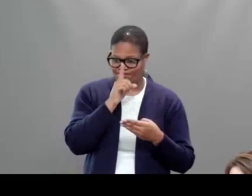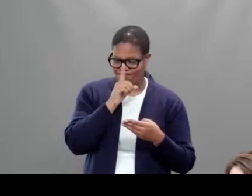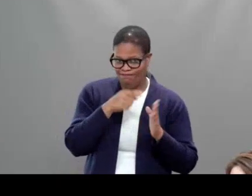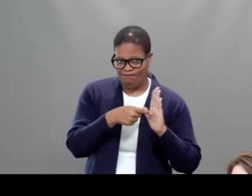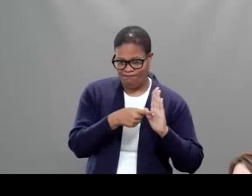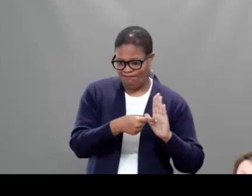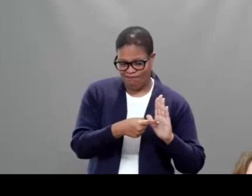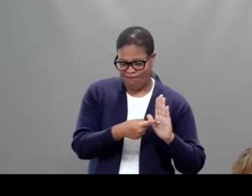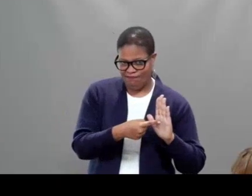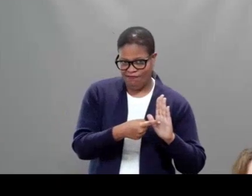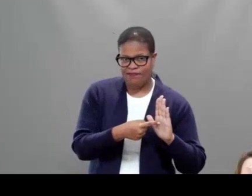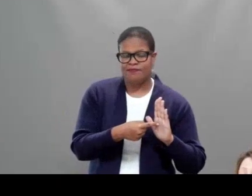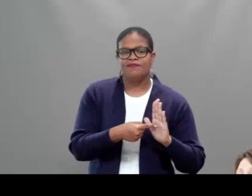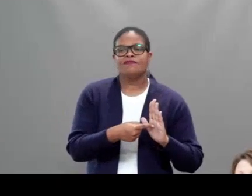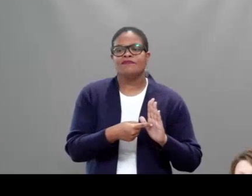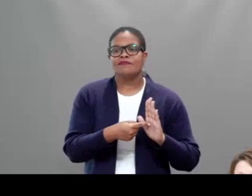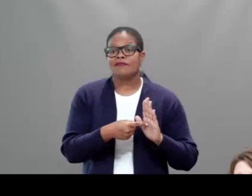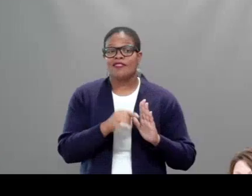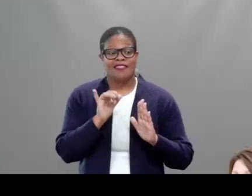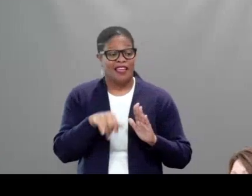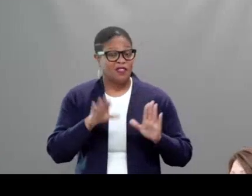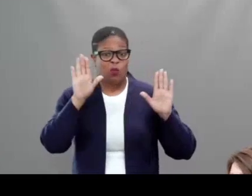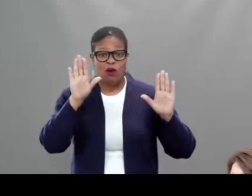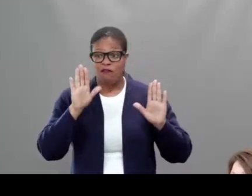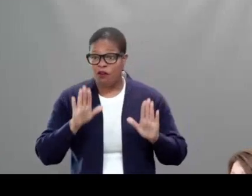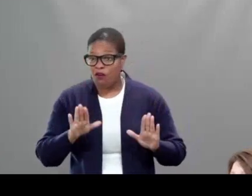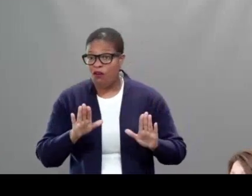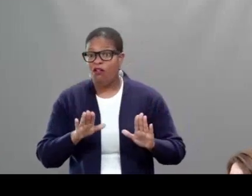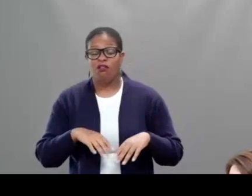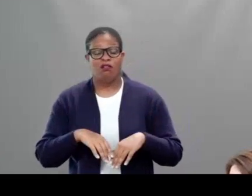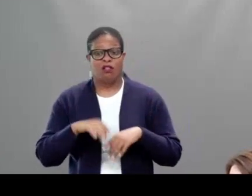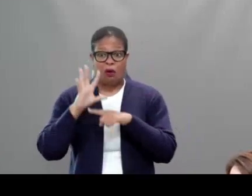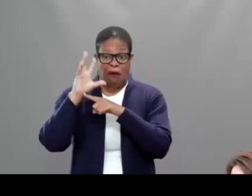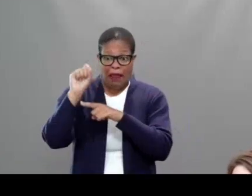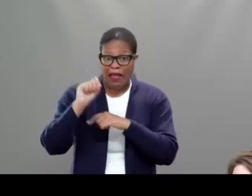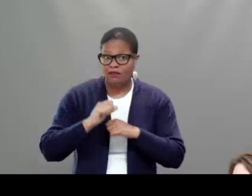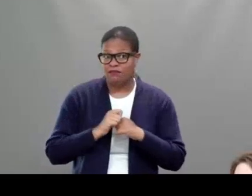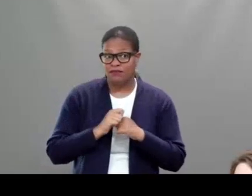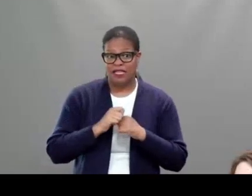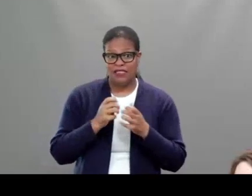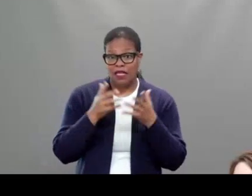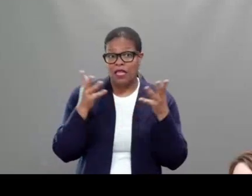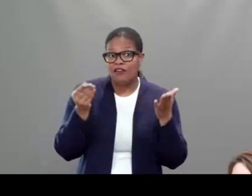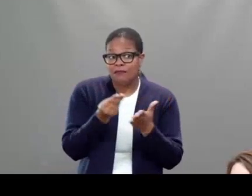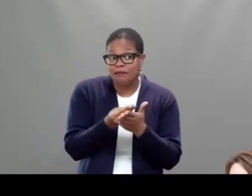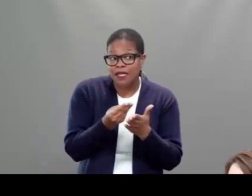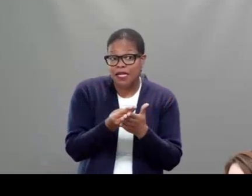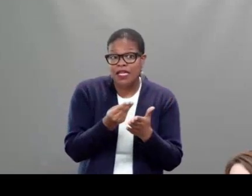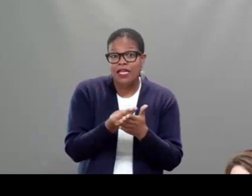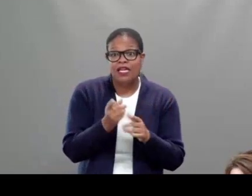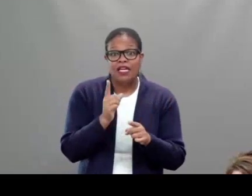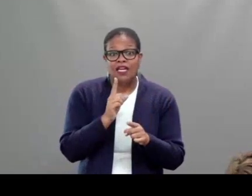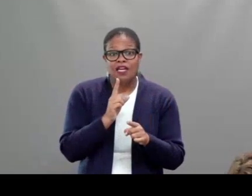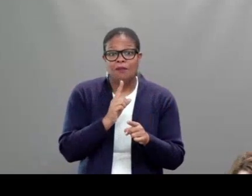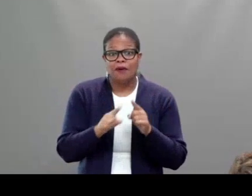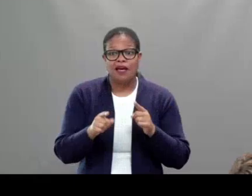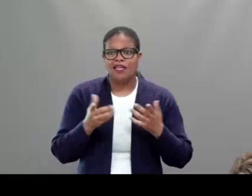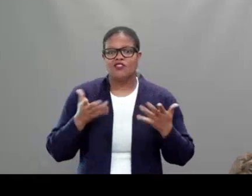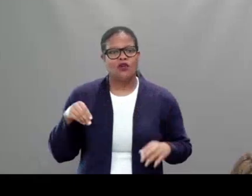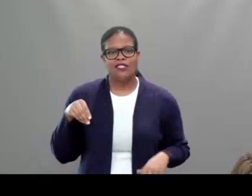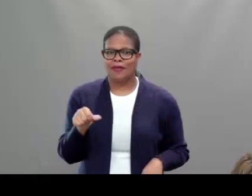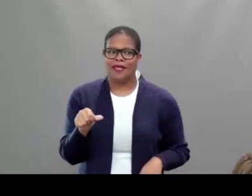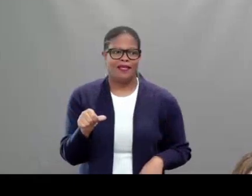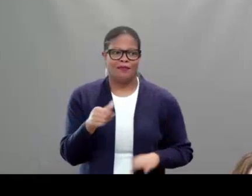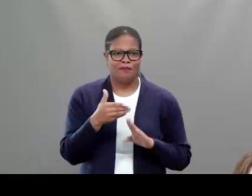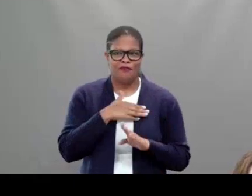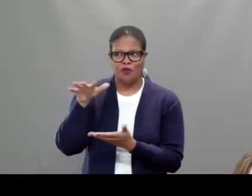Now, that's wonderful, great, a lot of money, but we had it spent before we